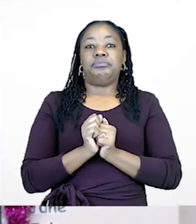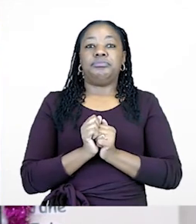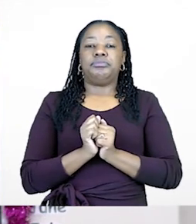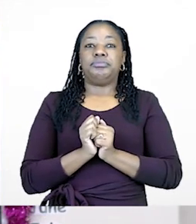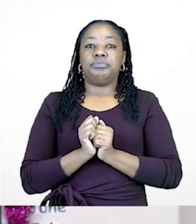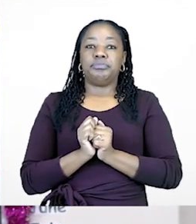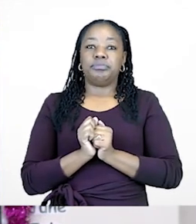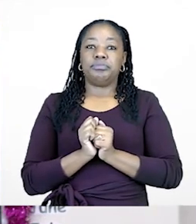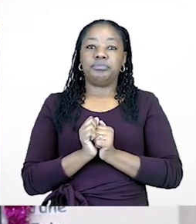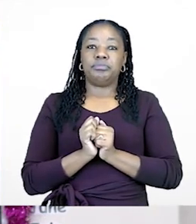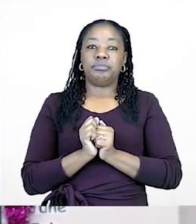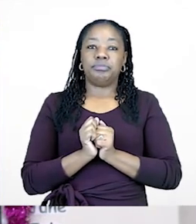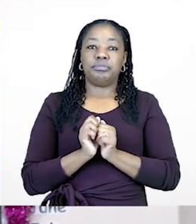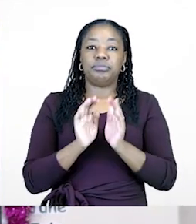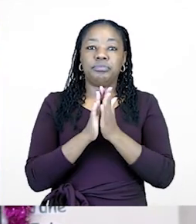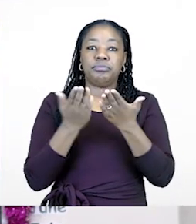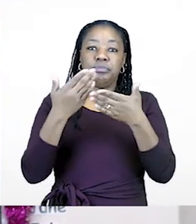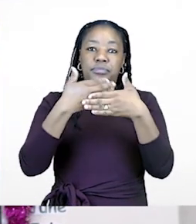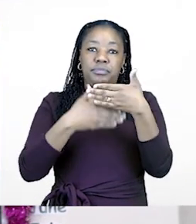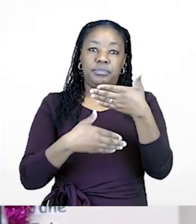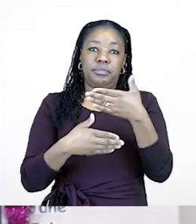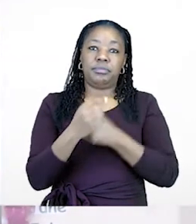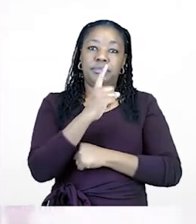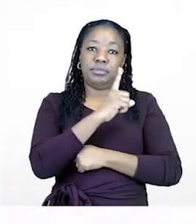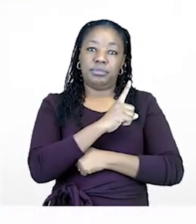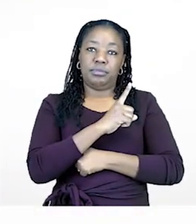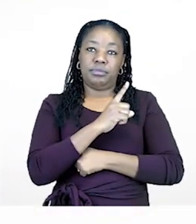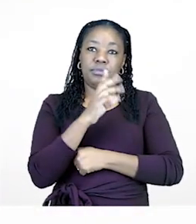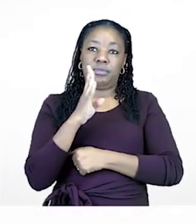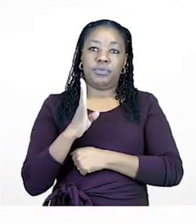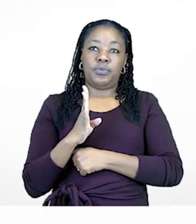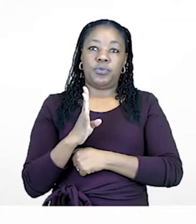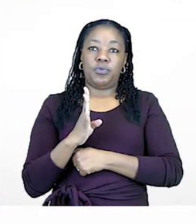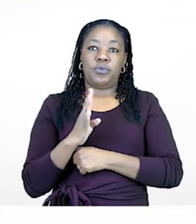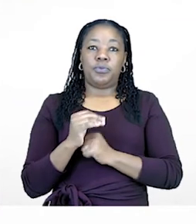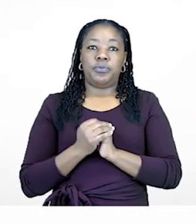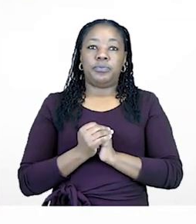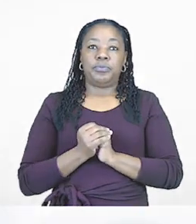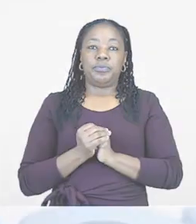H. Let's look at the next page on page 14 for our next exercise.